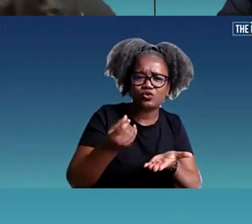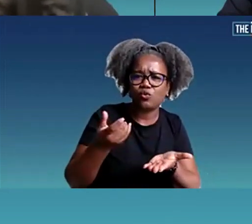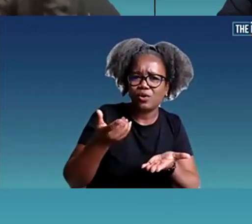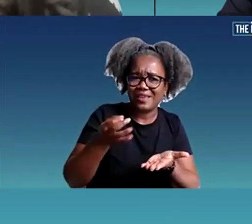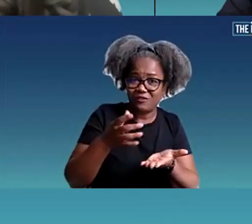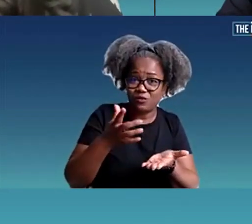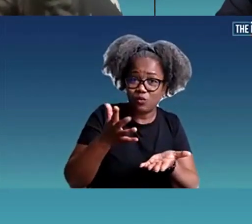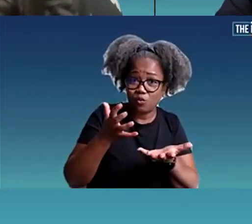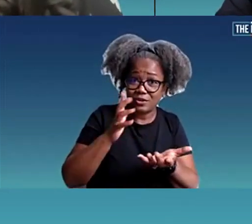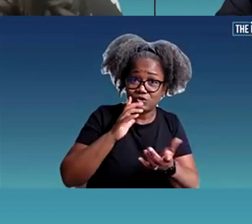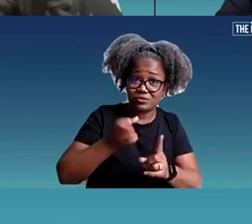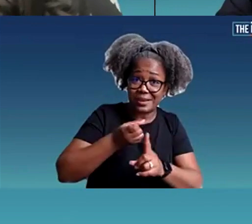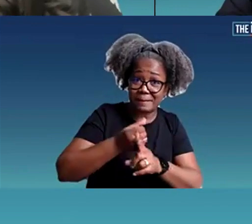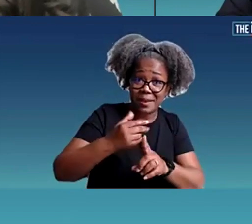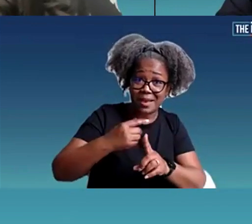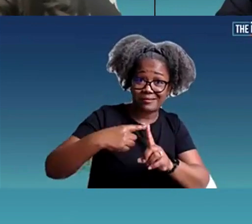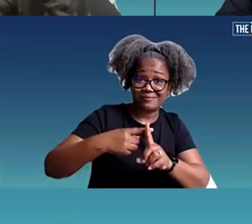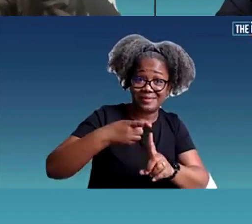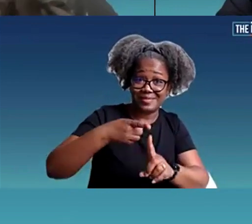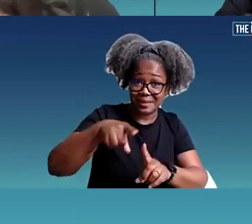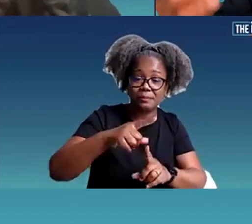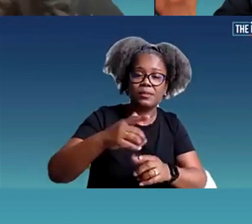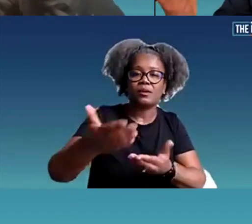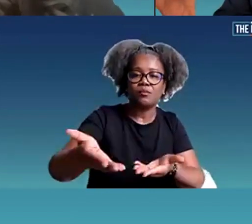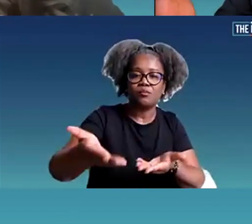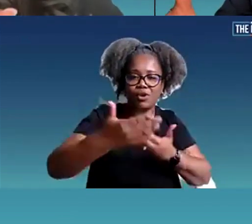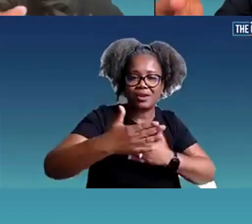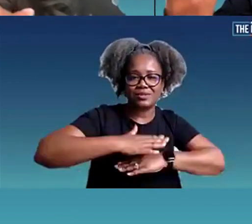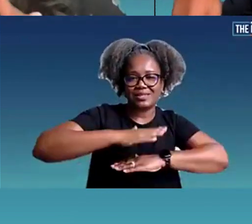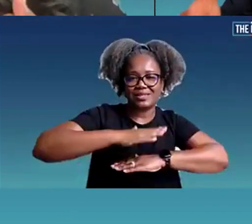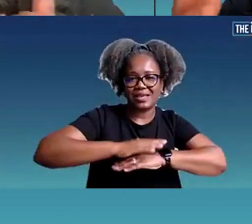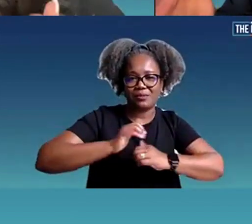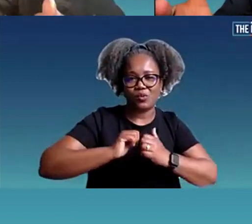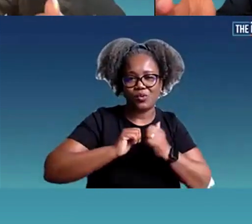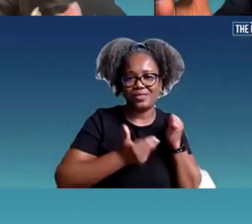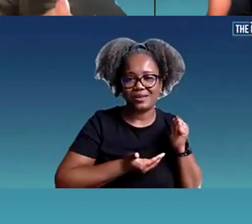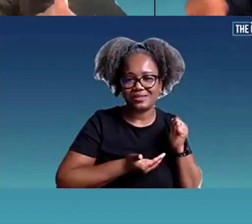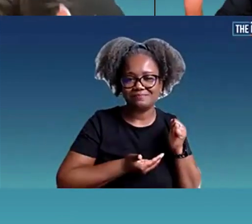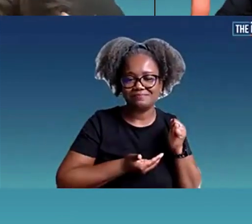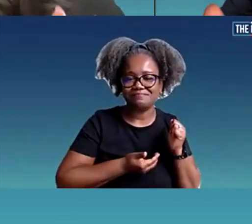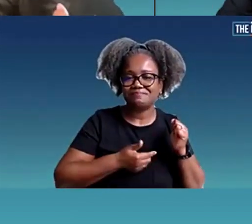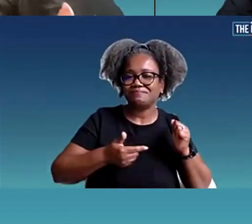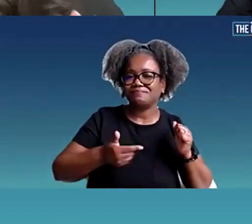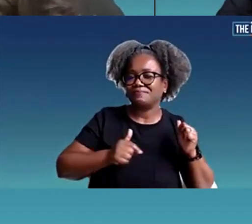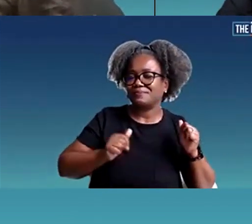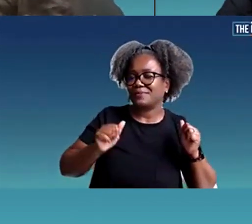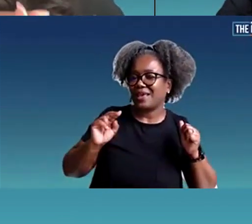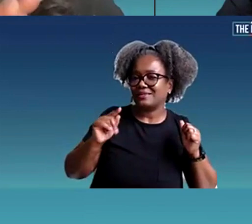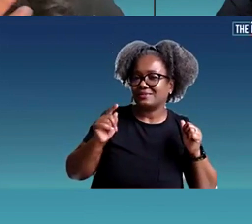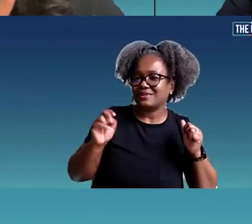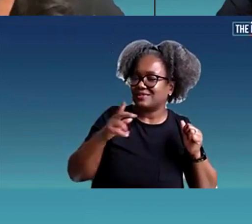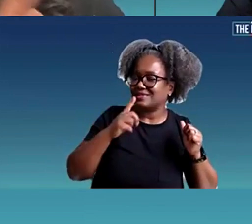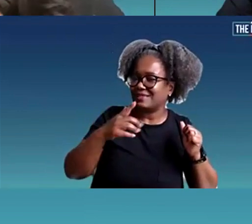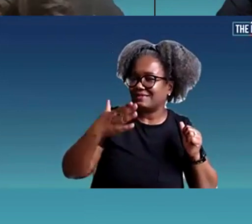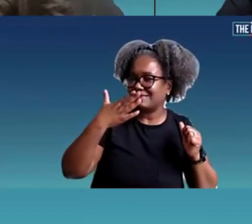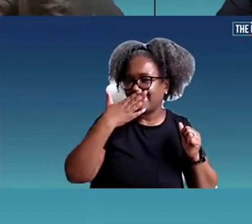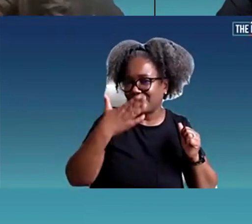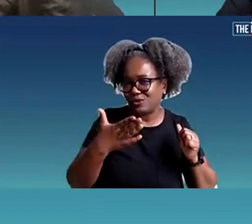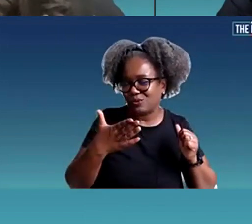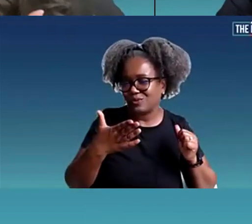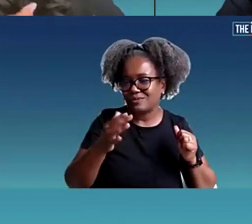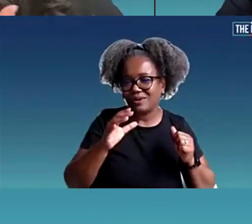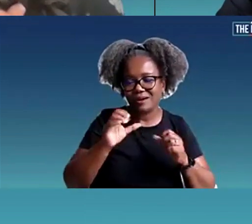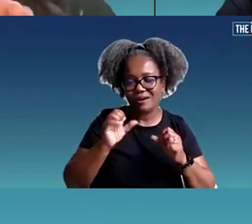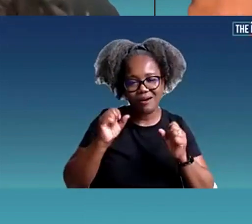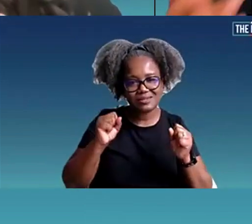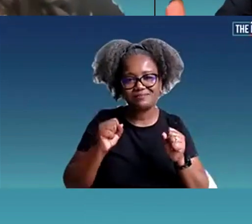us. Fantastic. Well, first, thank you, Kim, Dawn, Sam, for being here and sharing these amazing